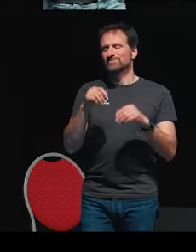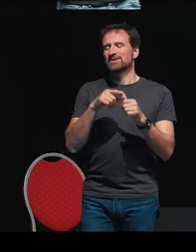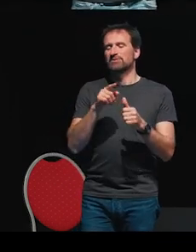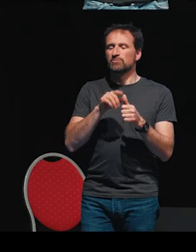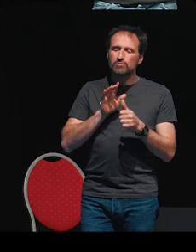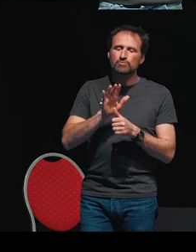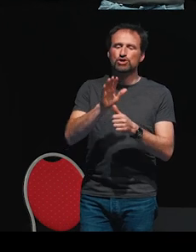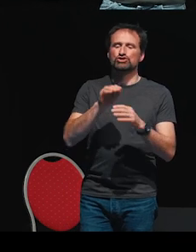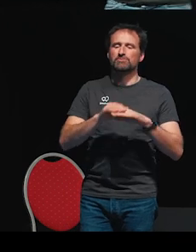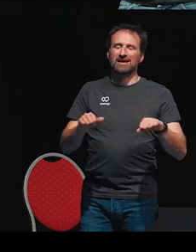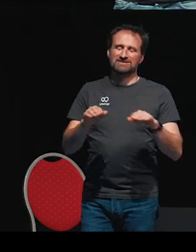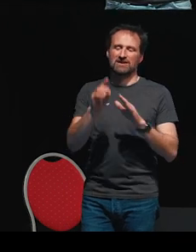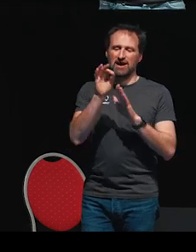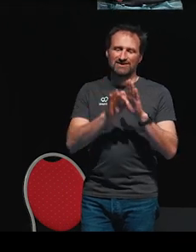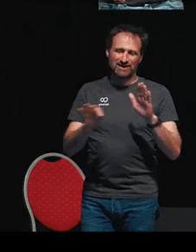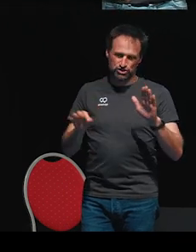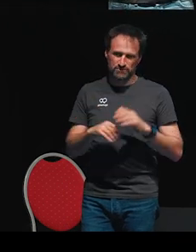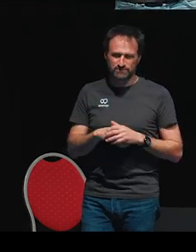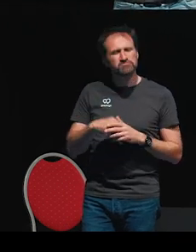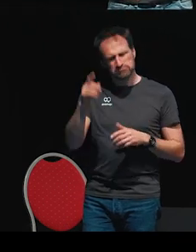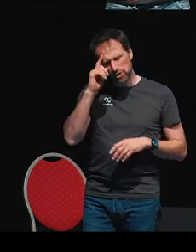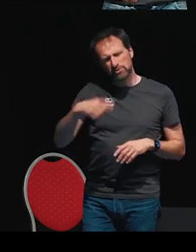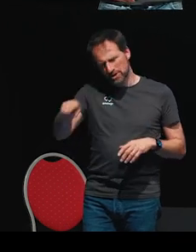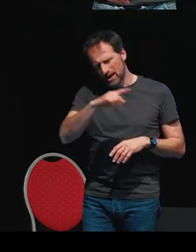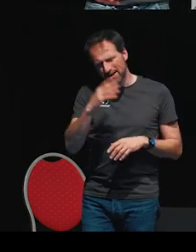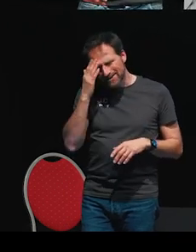is familiar with HTTP requests.